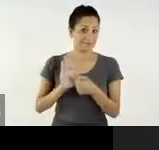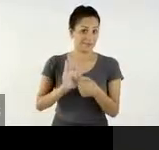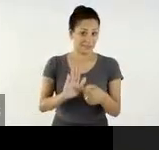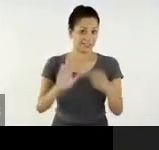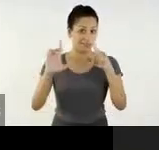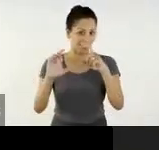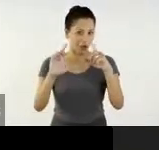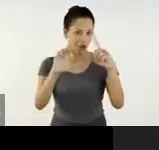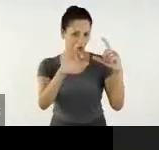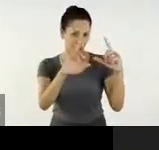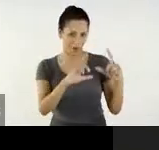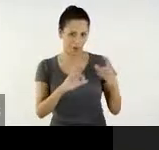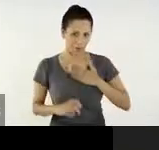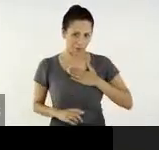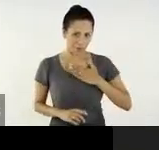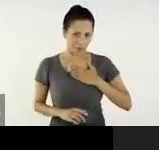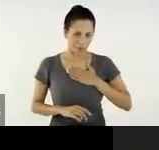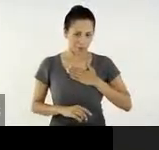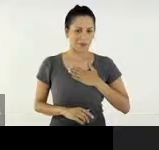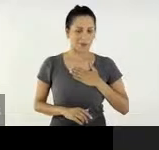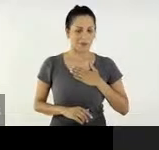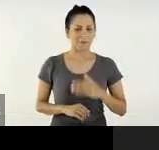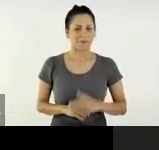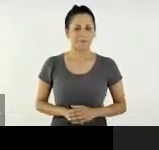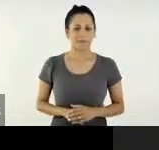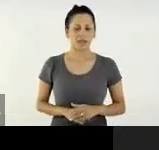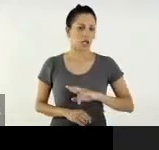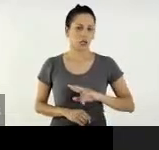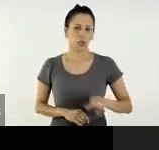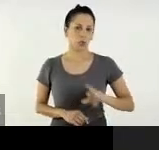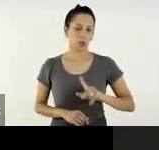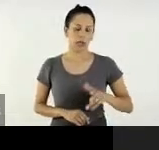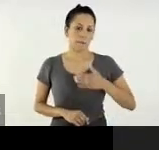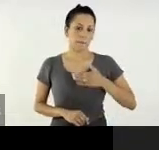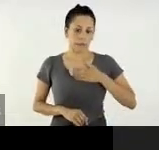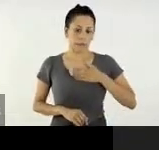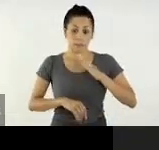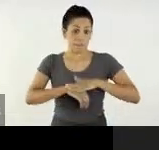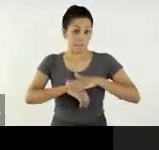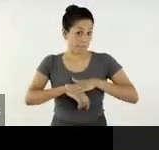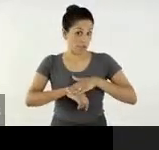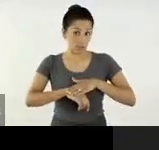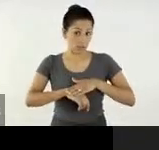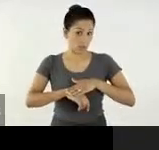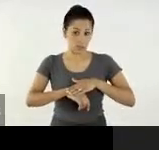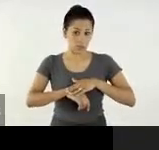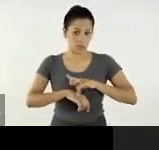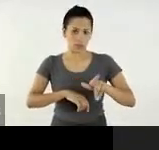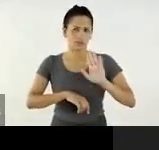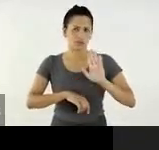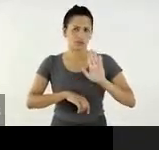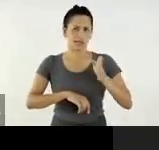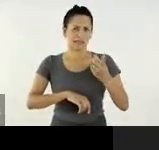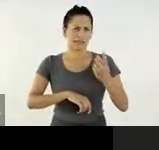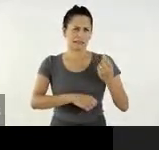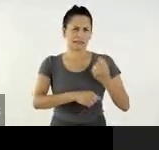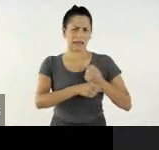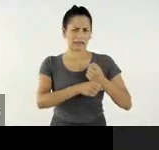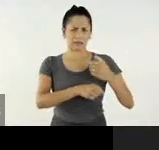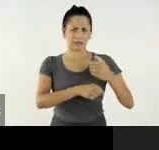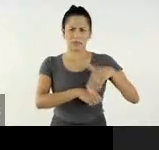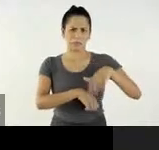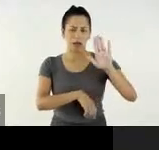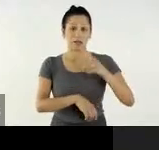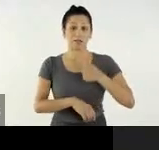own photographs and haven't for about, well over a decade. My creative practice pivots